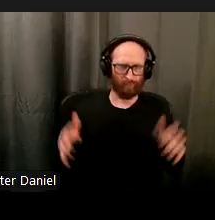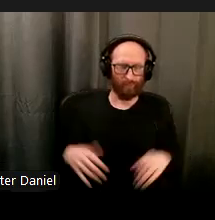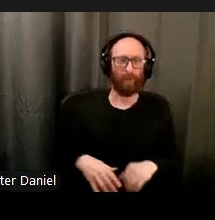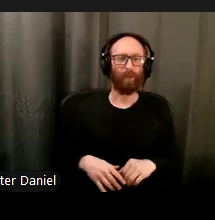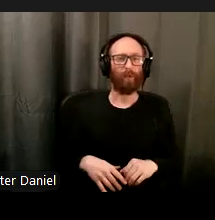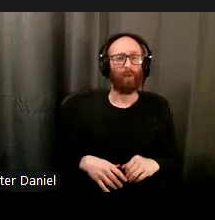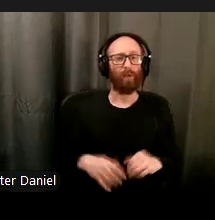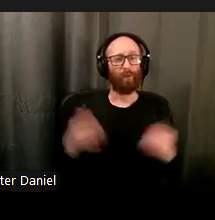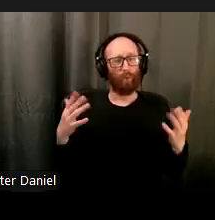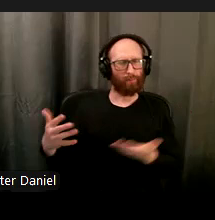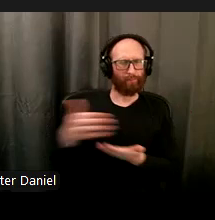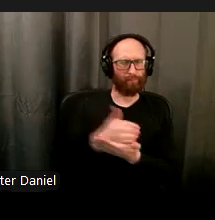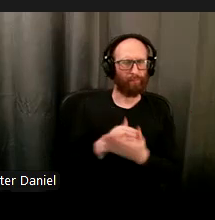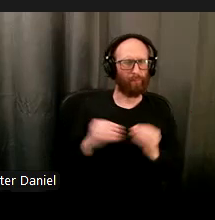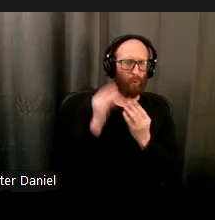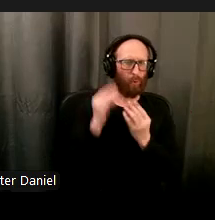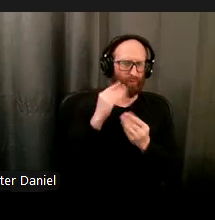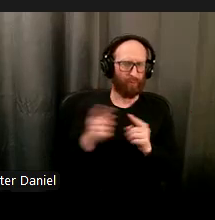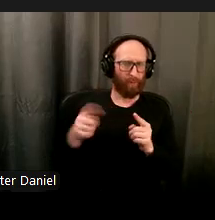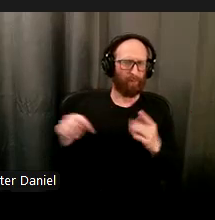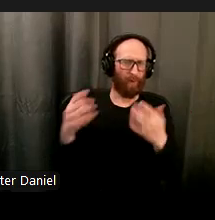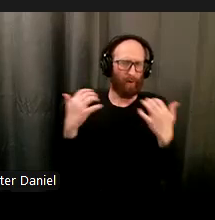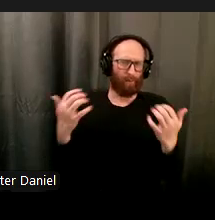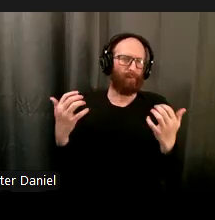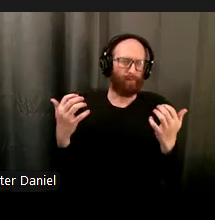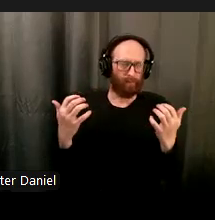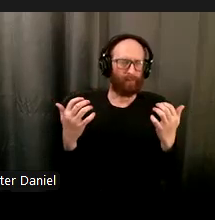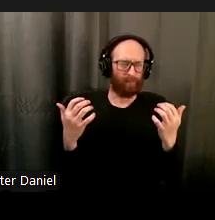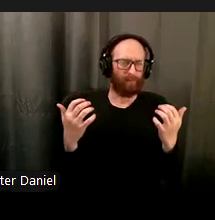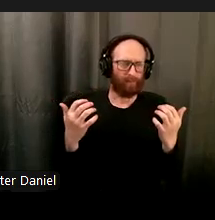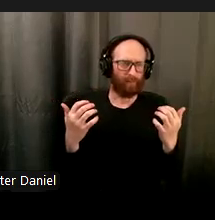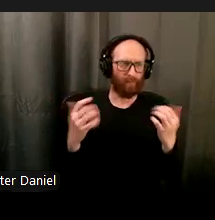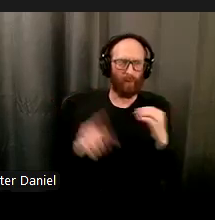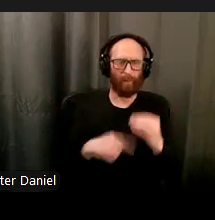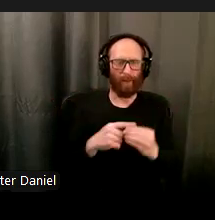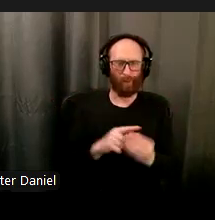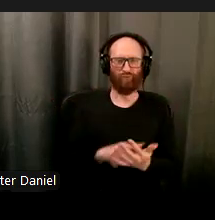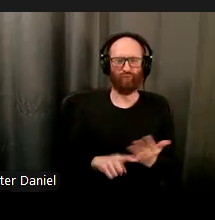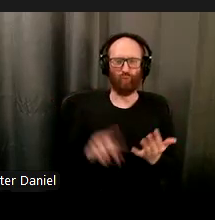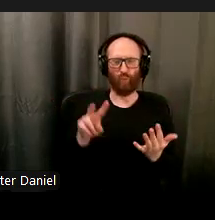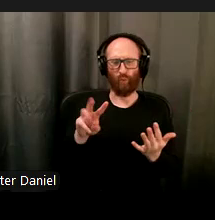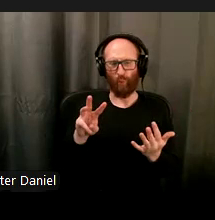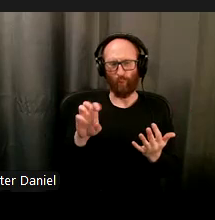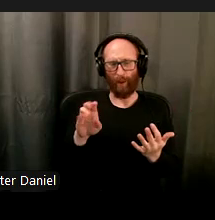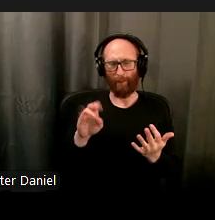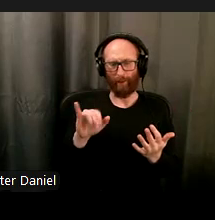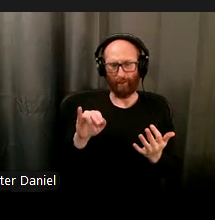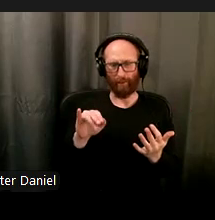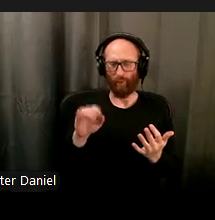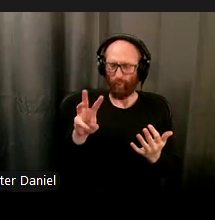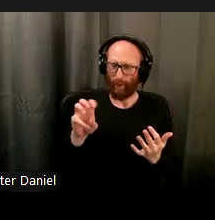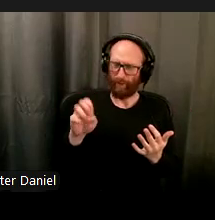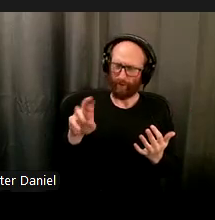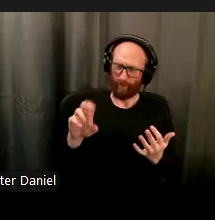more information from our audience about our webinars so that we stay up to date